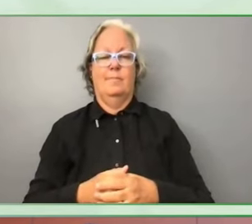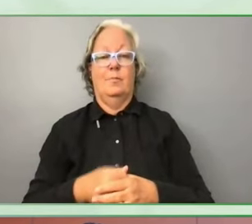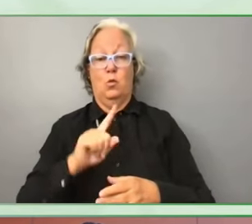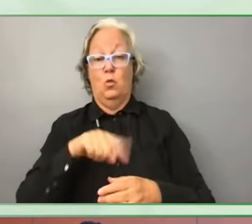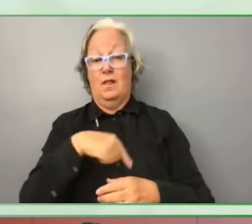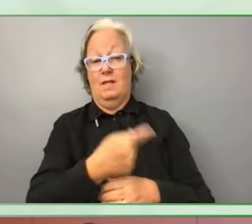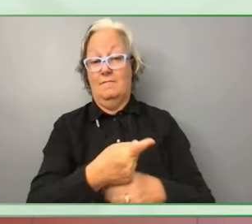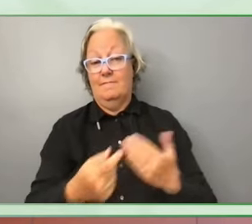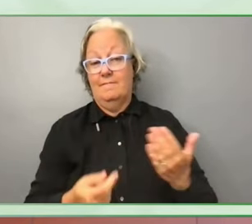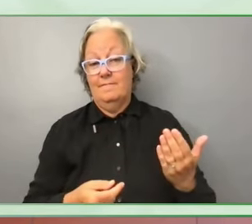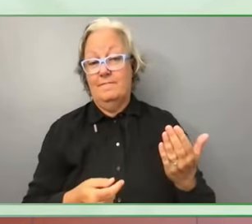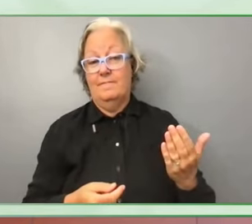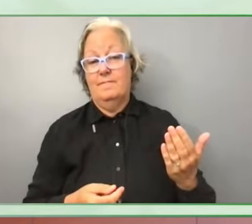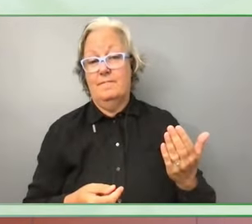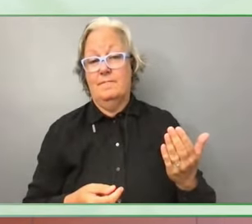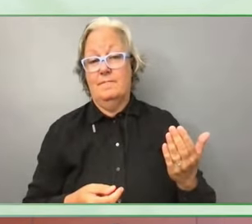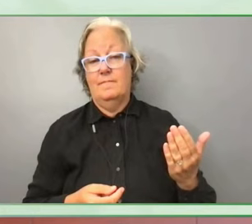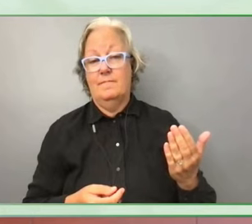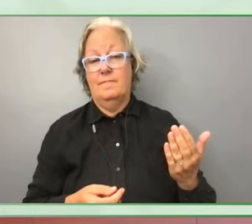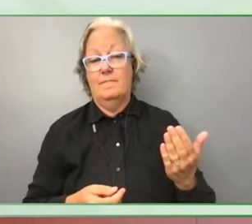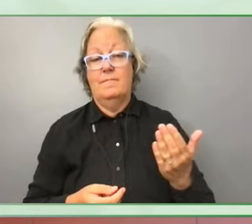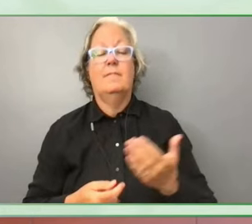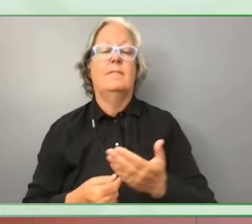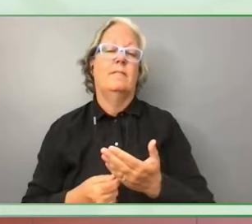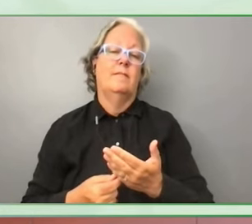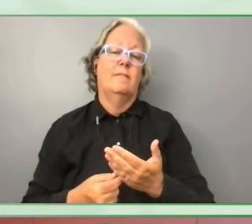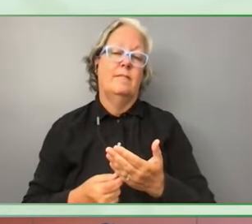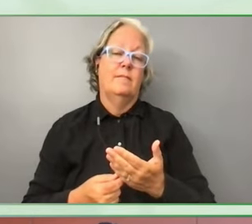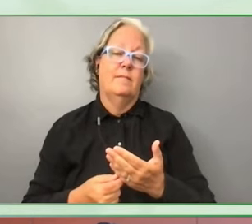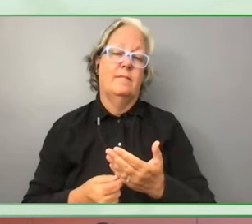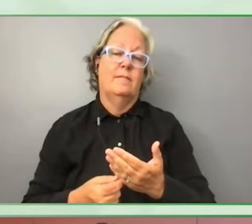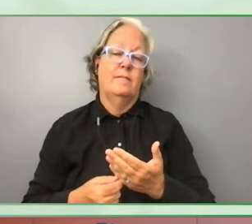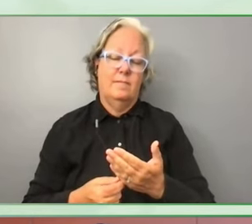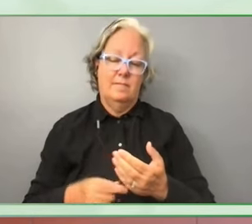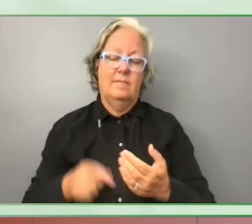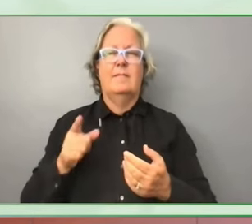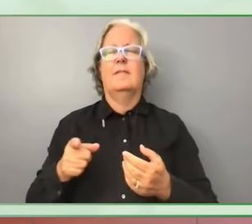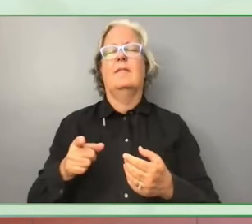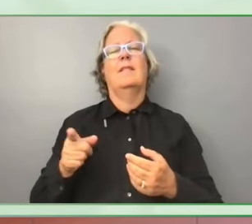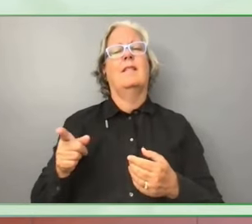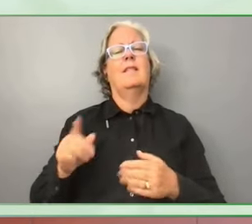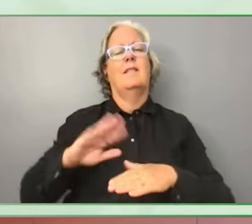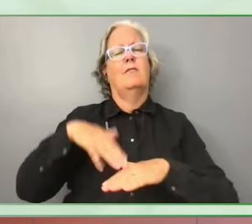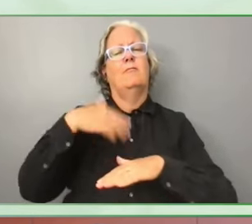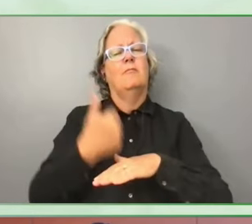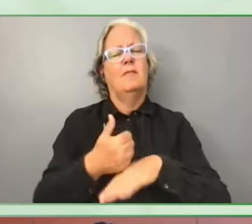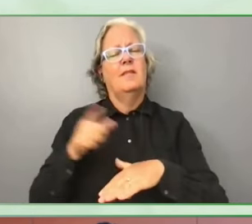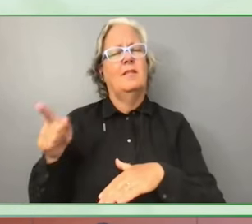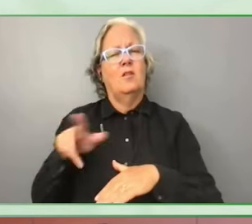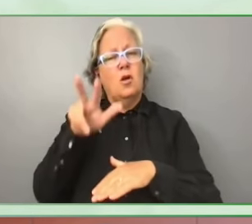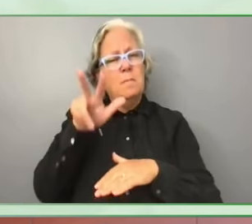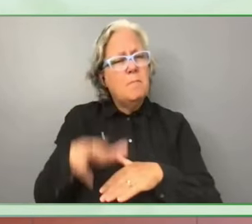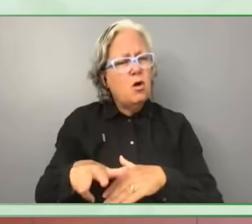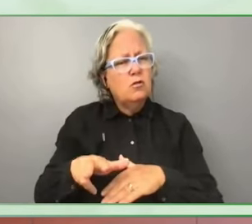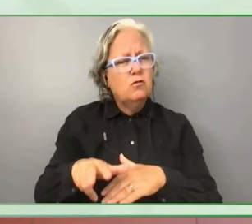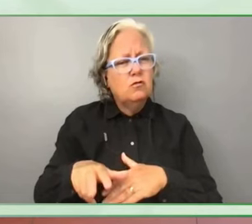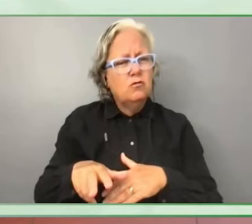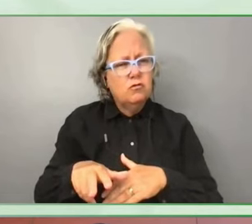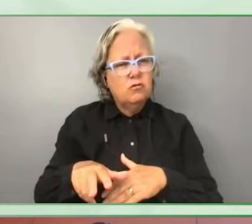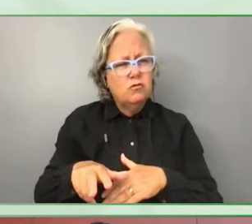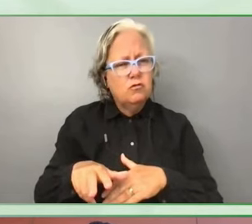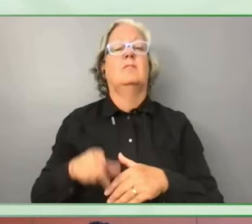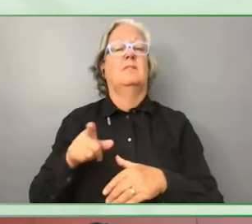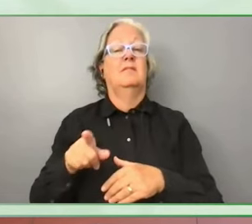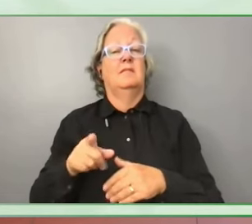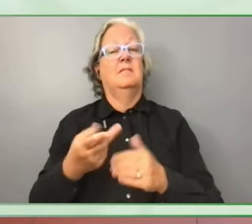please. Lilian Dibo Association was founded on March 2020, and it was legally registered on